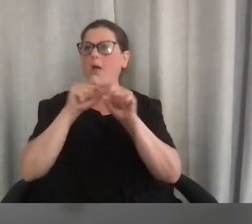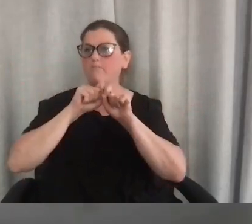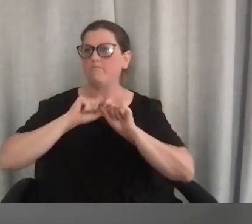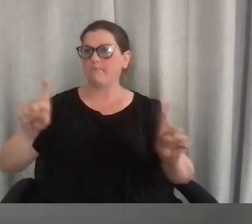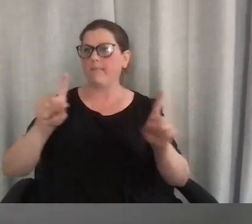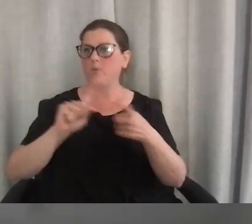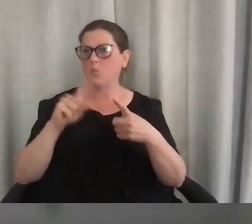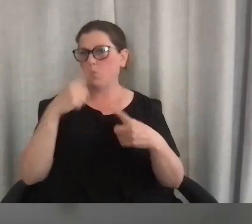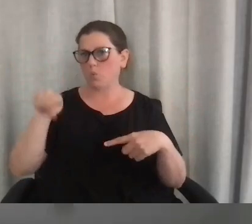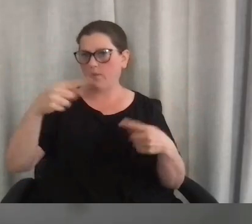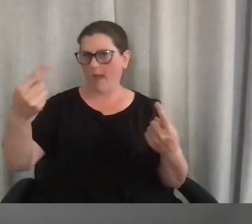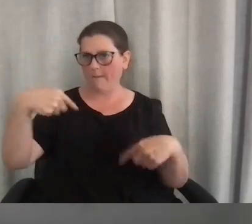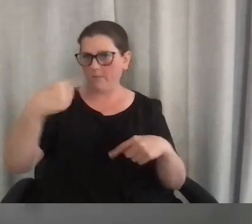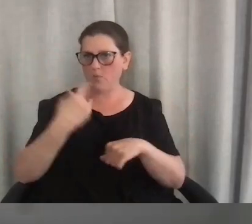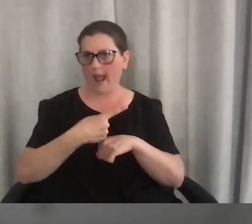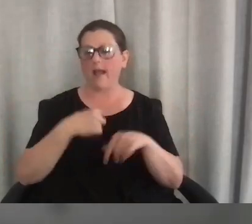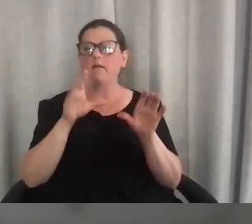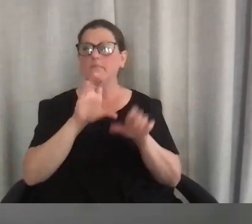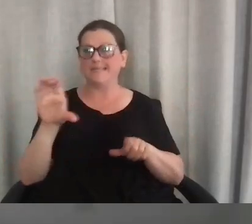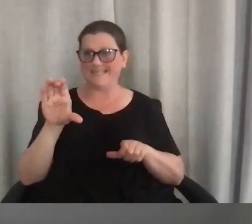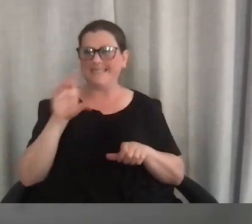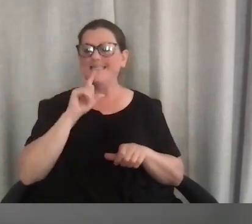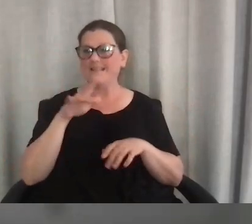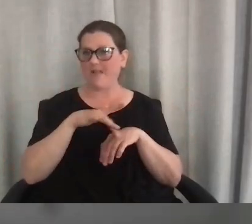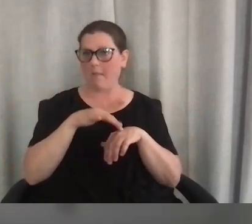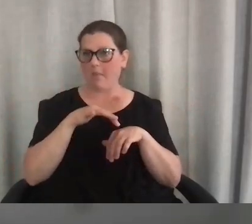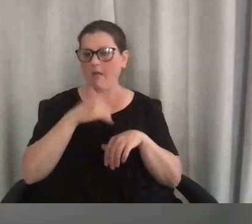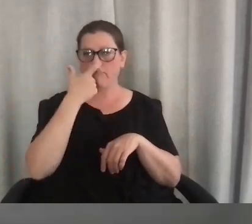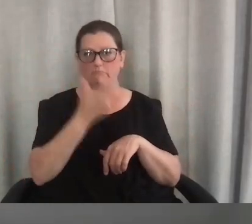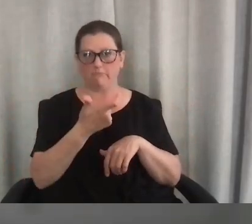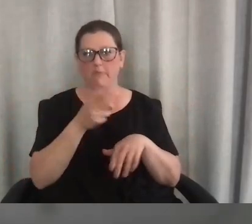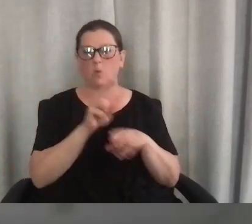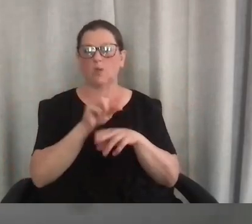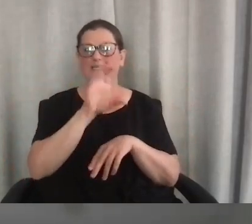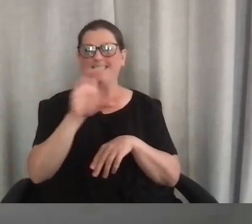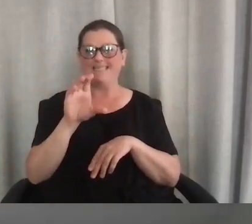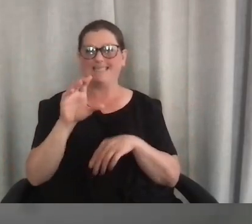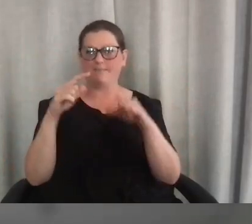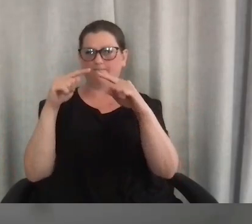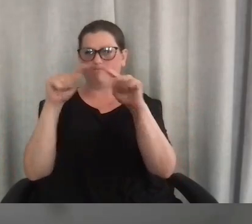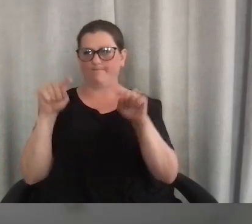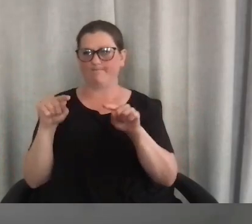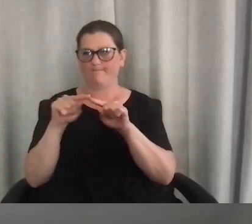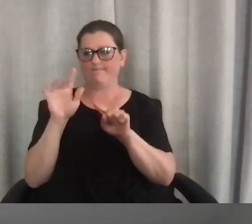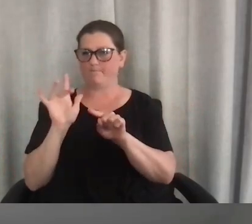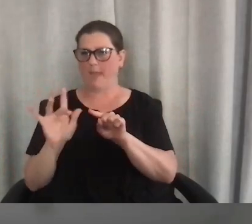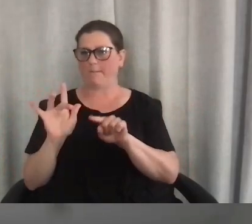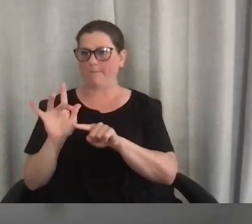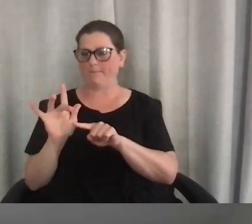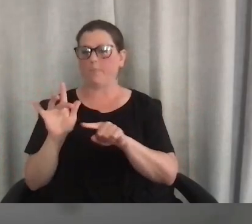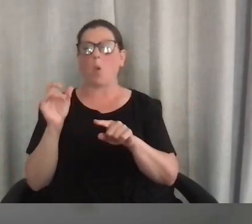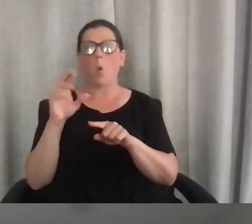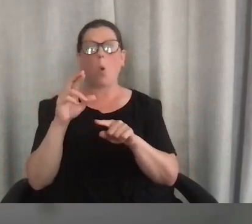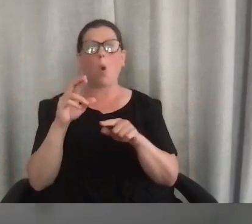today. Closed captioning is available and can be viewed by clicking the CC icon at the bottom of your screen or clicking the link